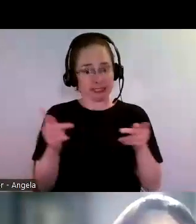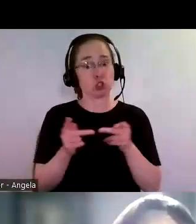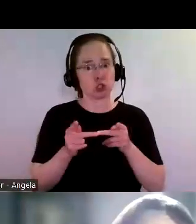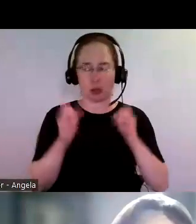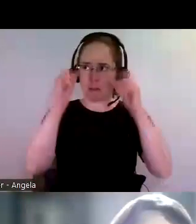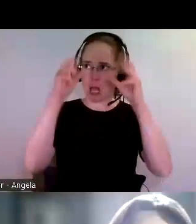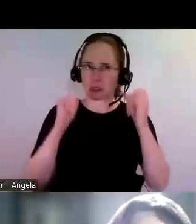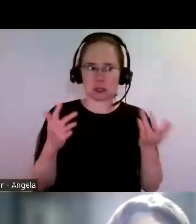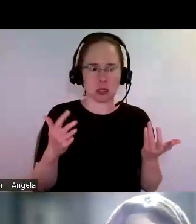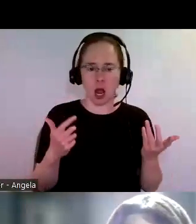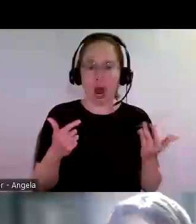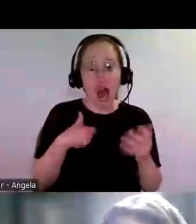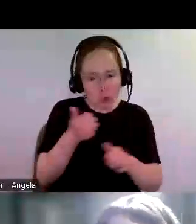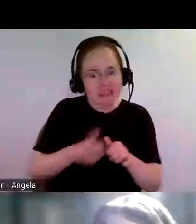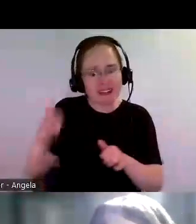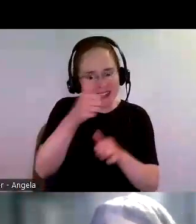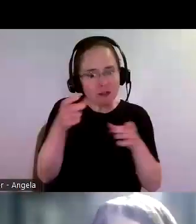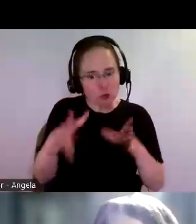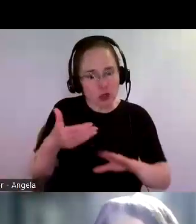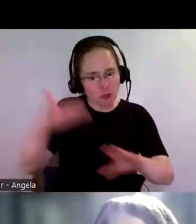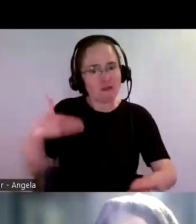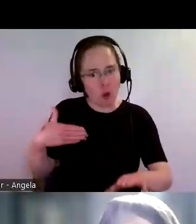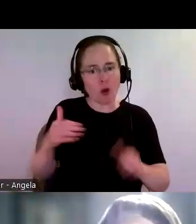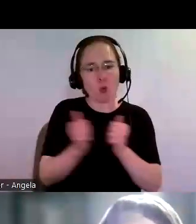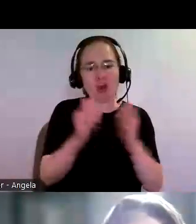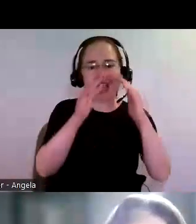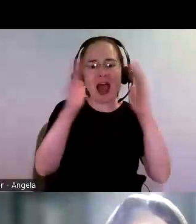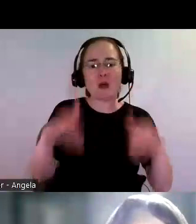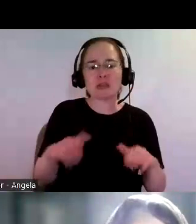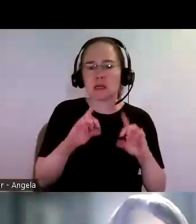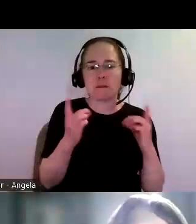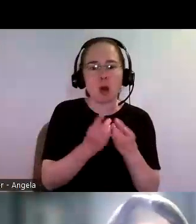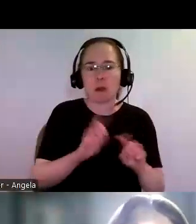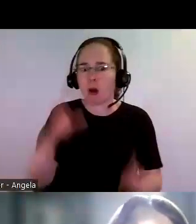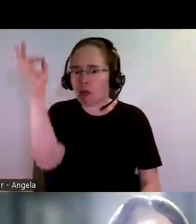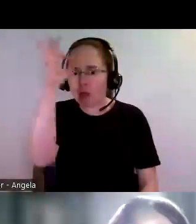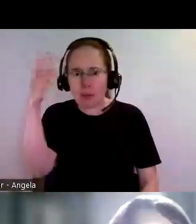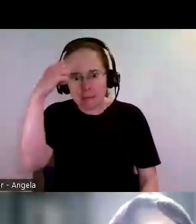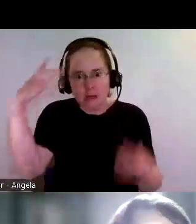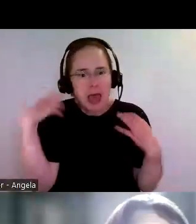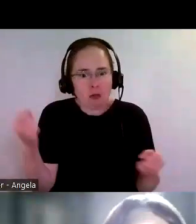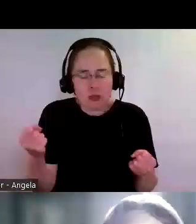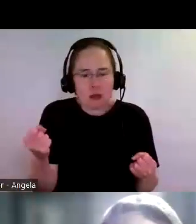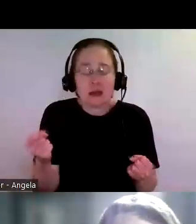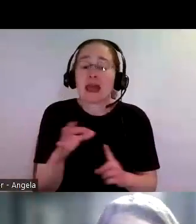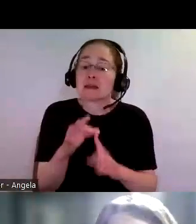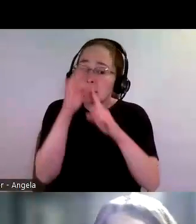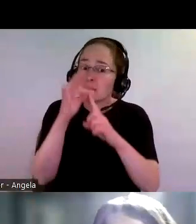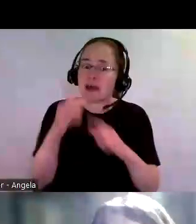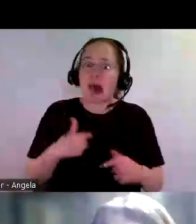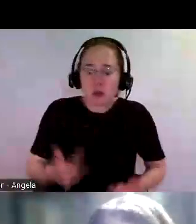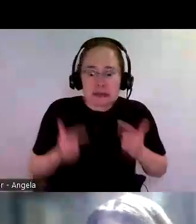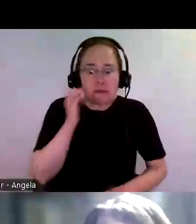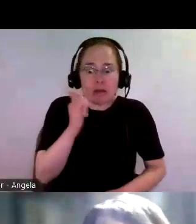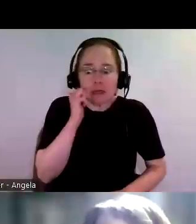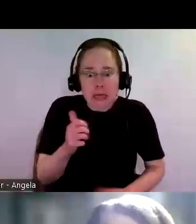amazing because I was an executive director before in housing and had no clue of mental health, except I was living it and going through